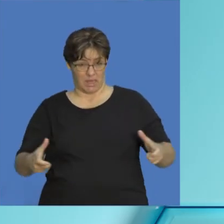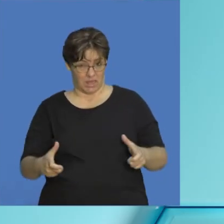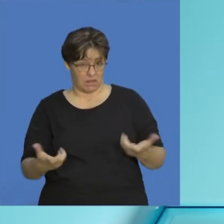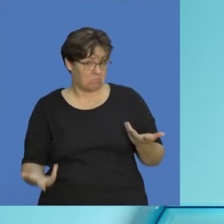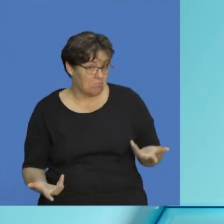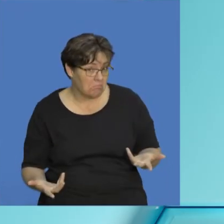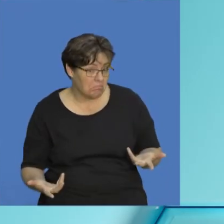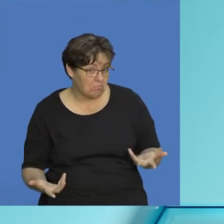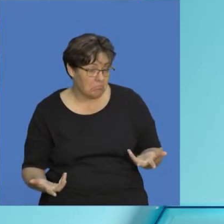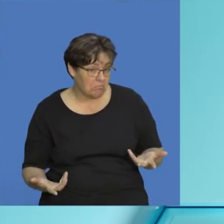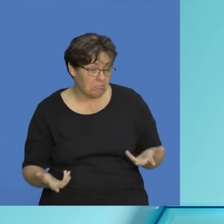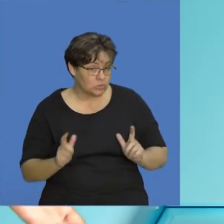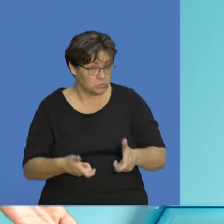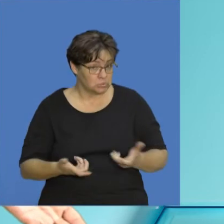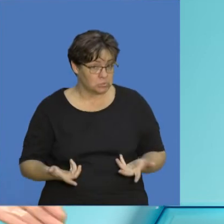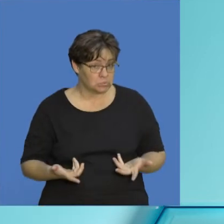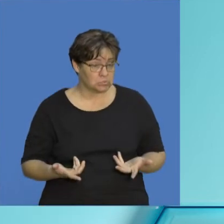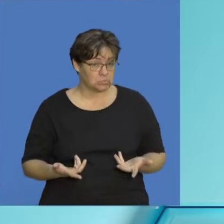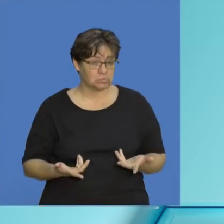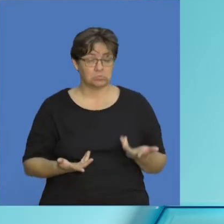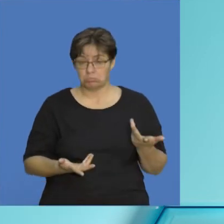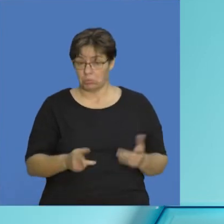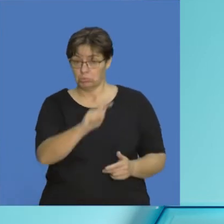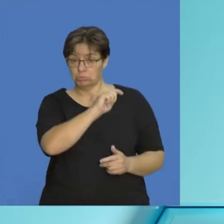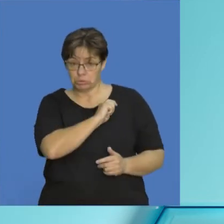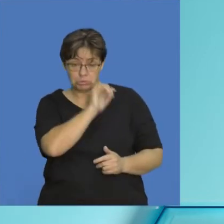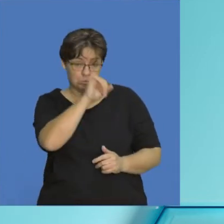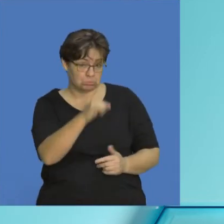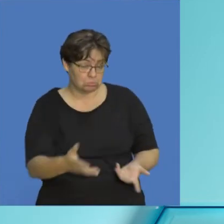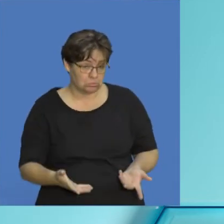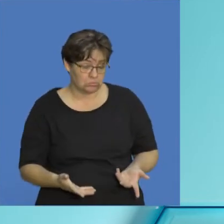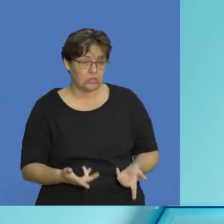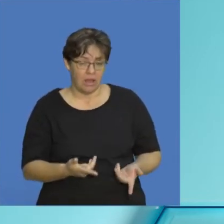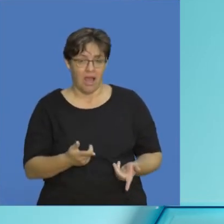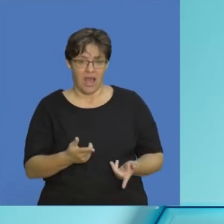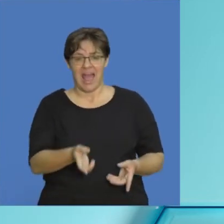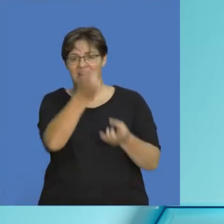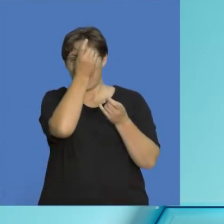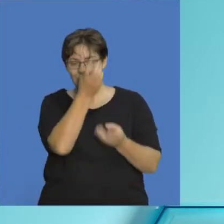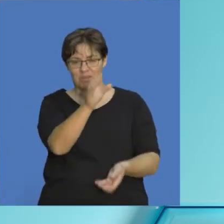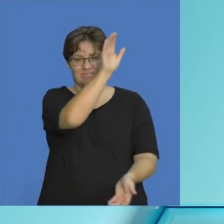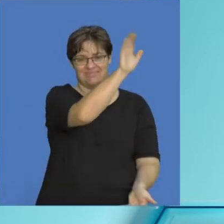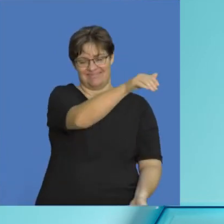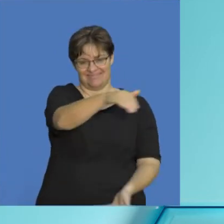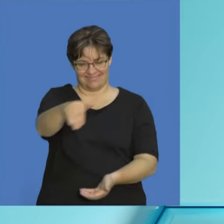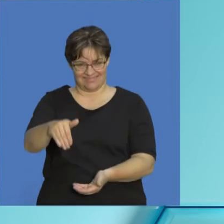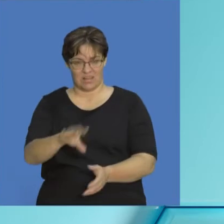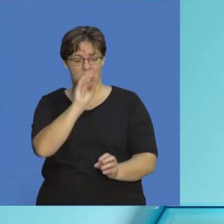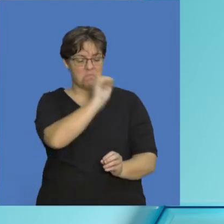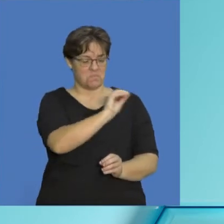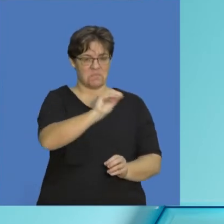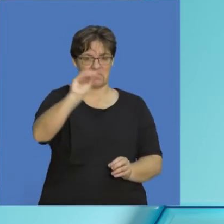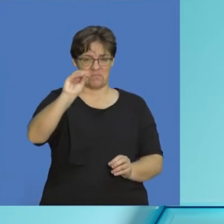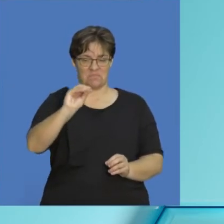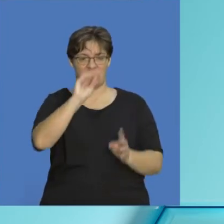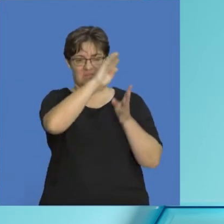wear a bigger shoe size? Okay, is the statement true? This is the data collected and